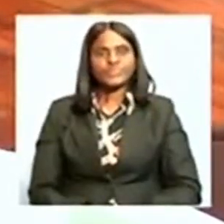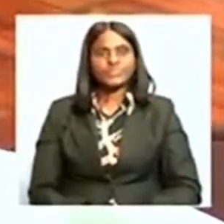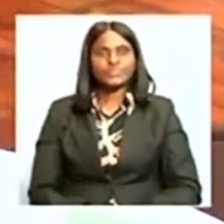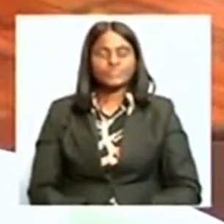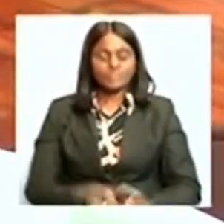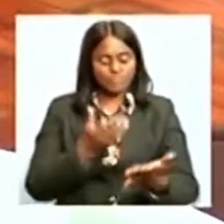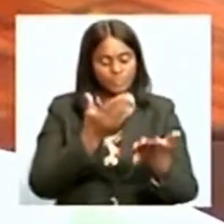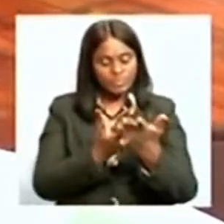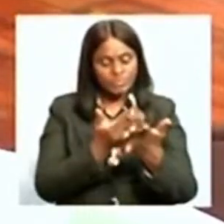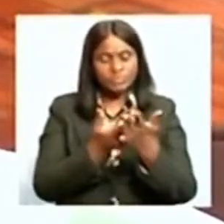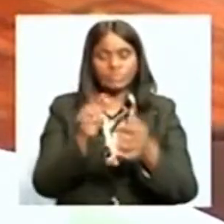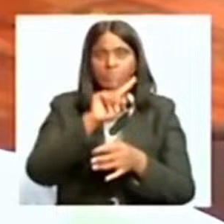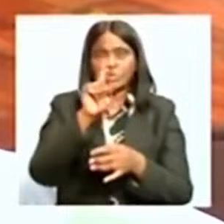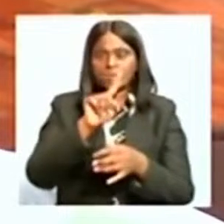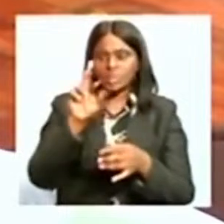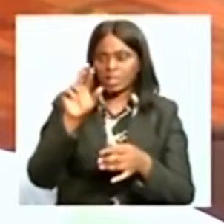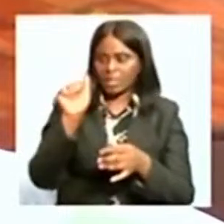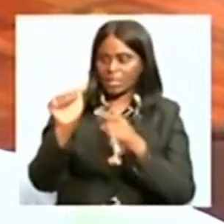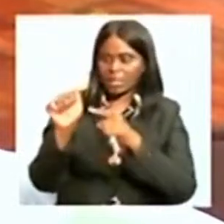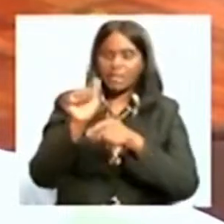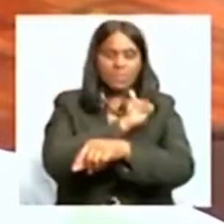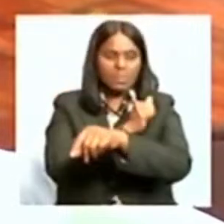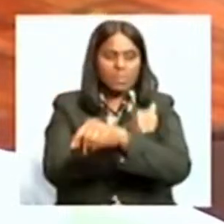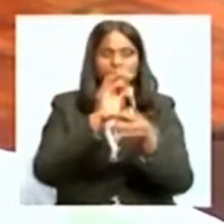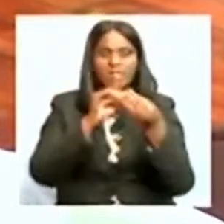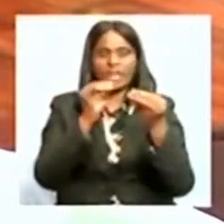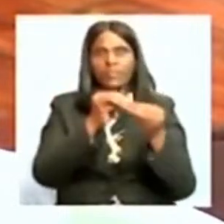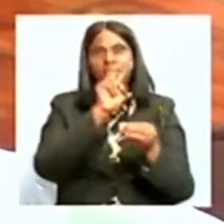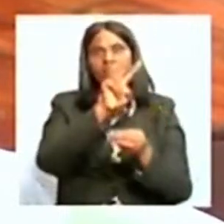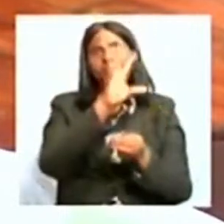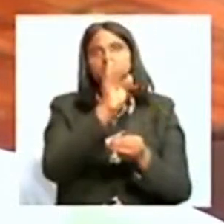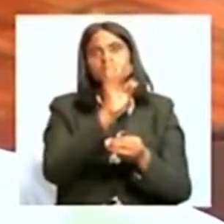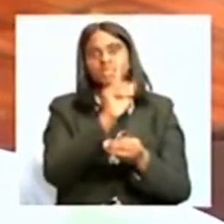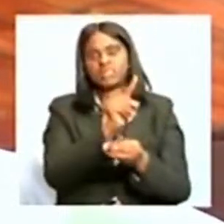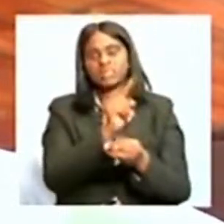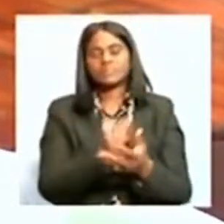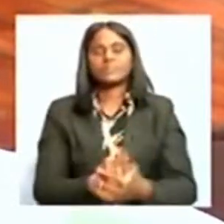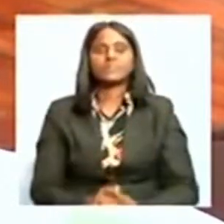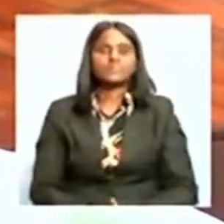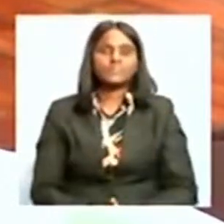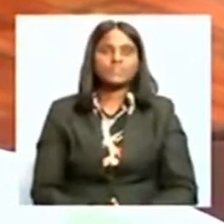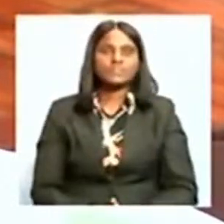This is the Zambia Revenue Authority Bill number 26.